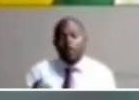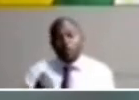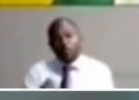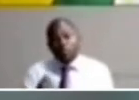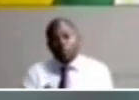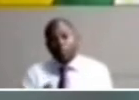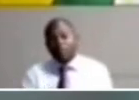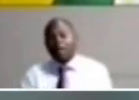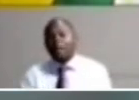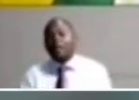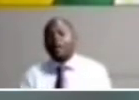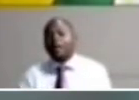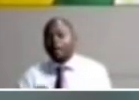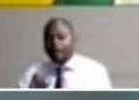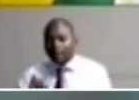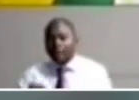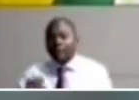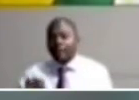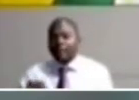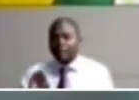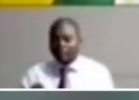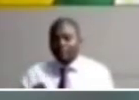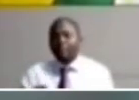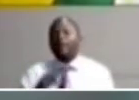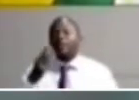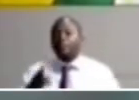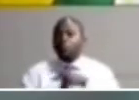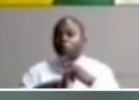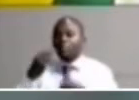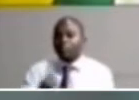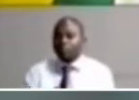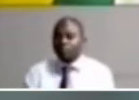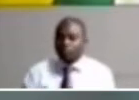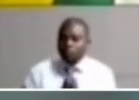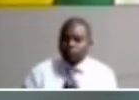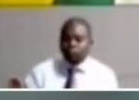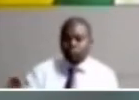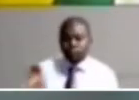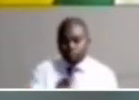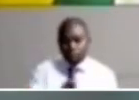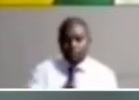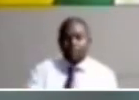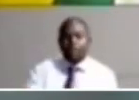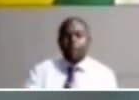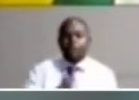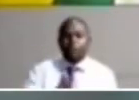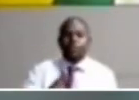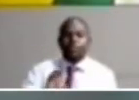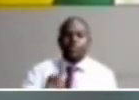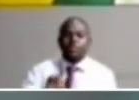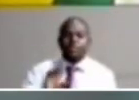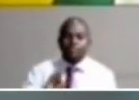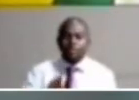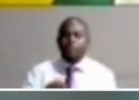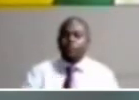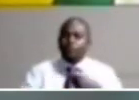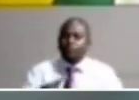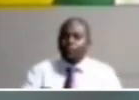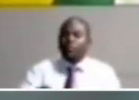Working with the IMF and the World Bank, we shall set up a fund in UDB to accelerate